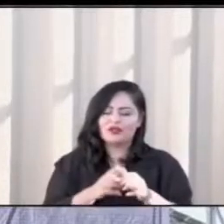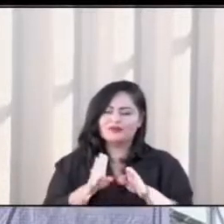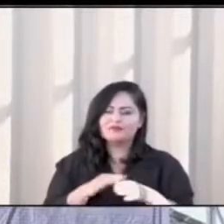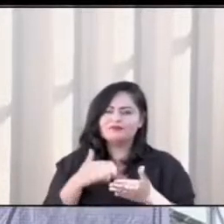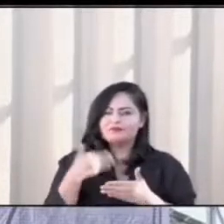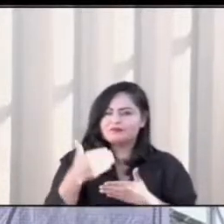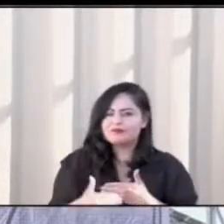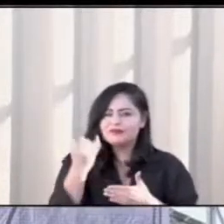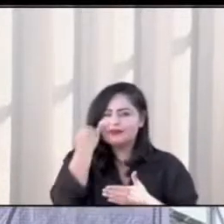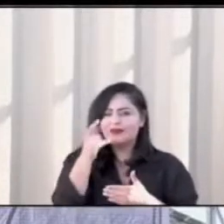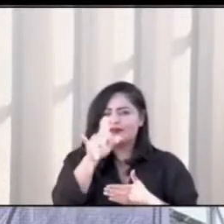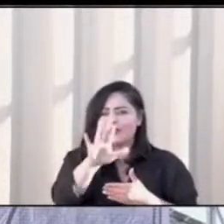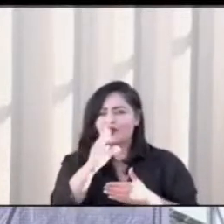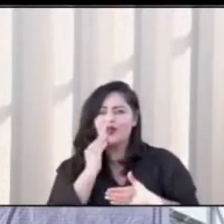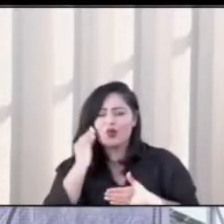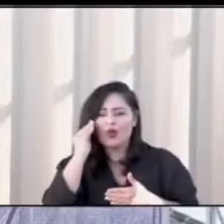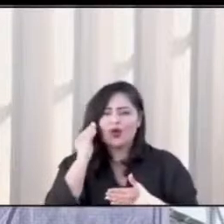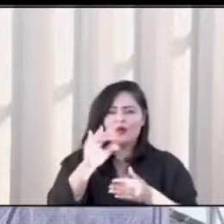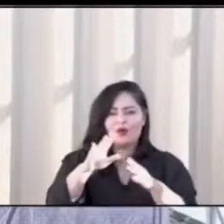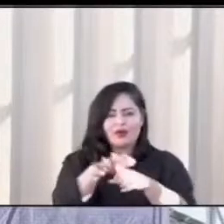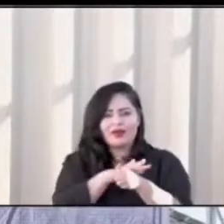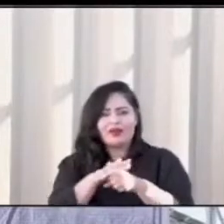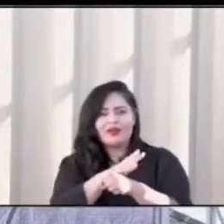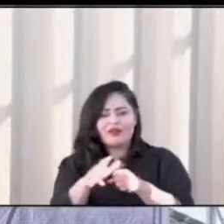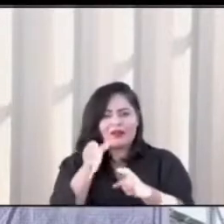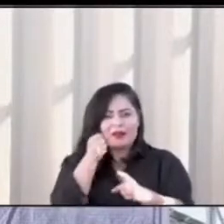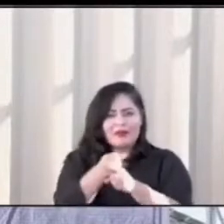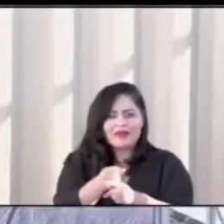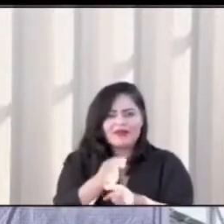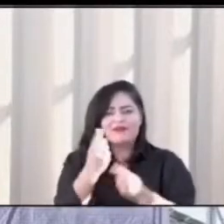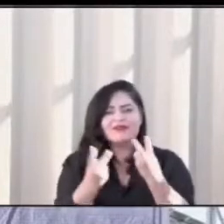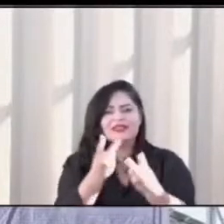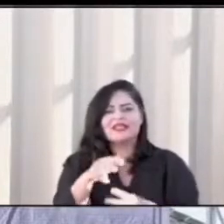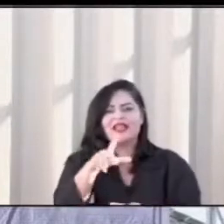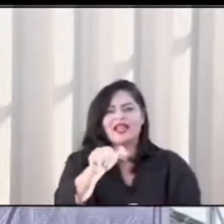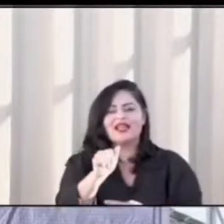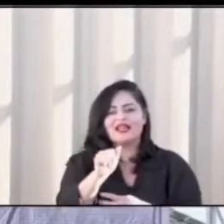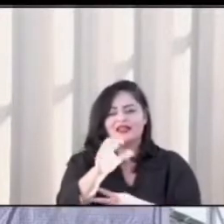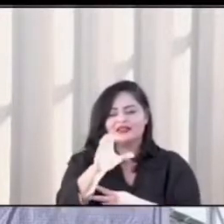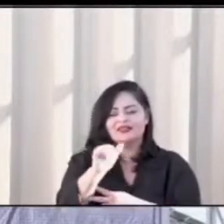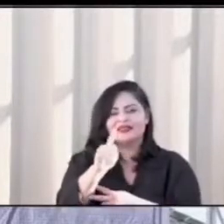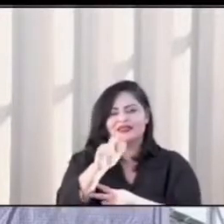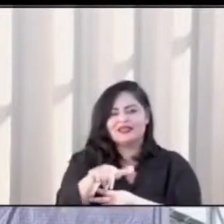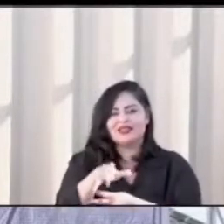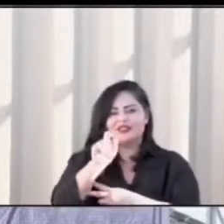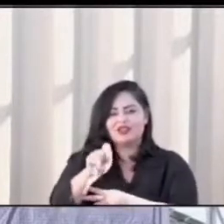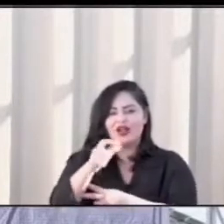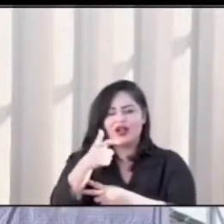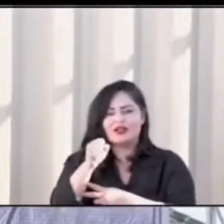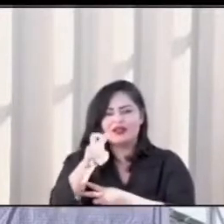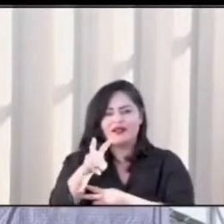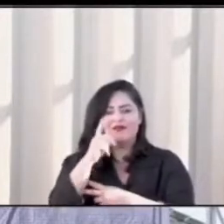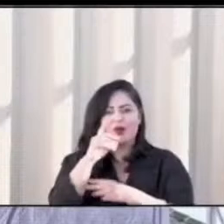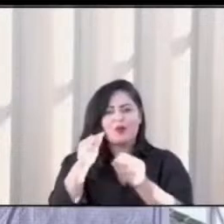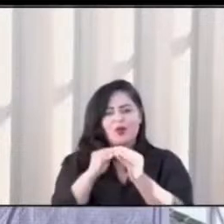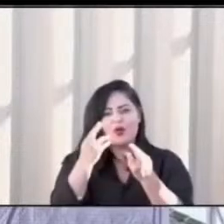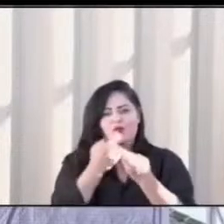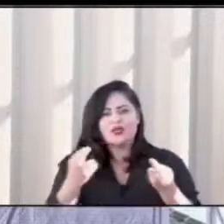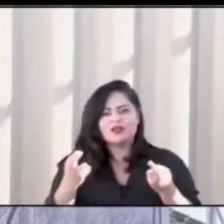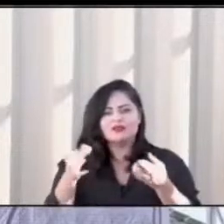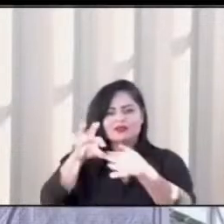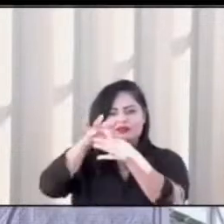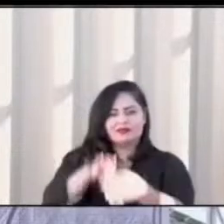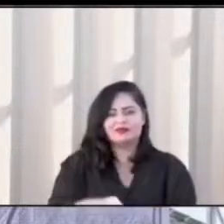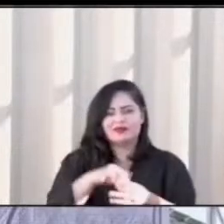take if you were impacted by this disaster. Visit lacity.gov for information and resources related to